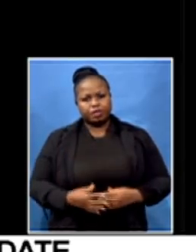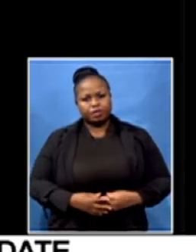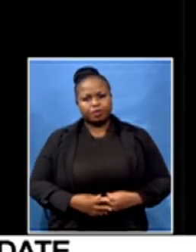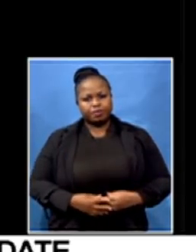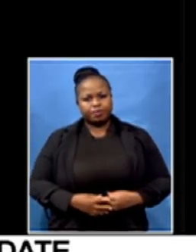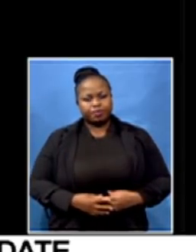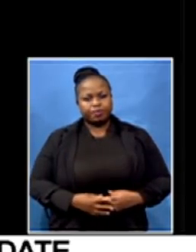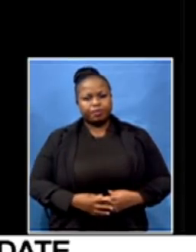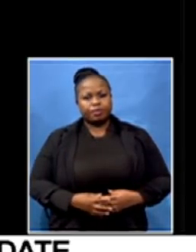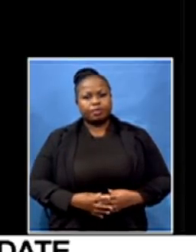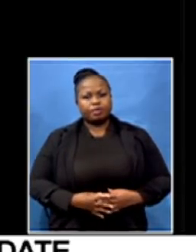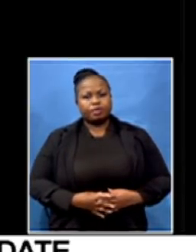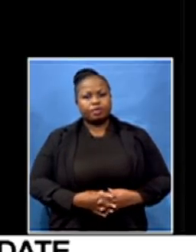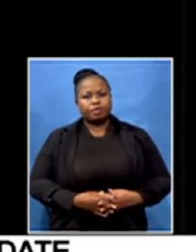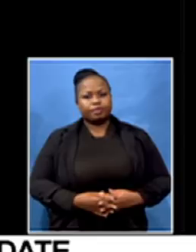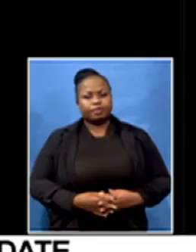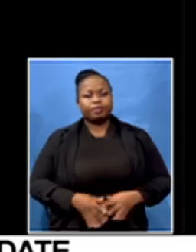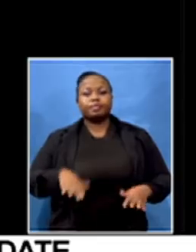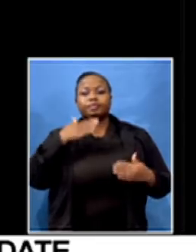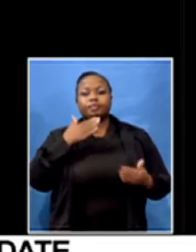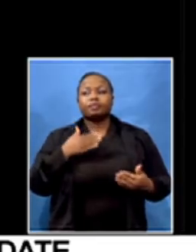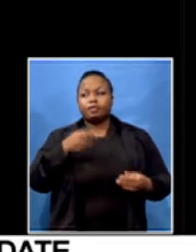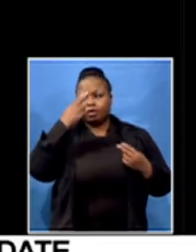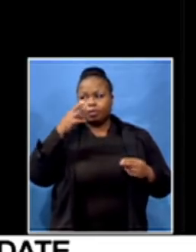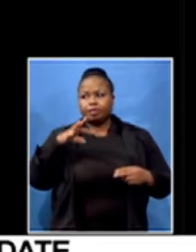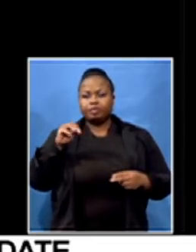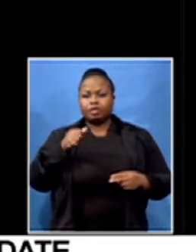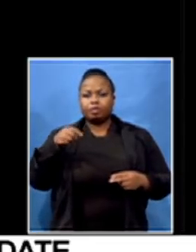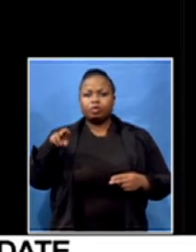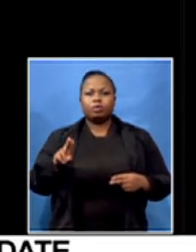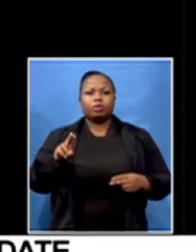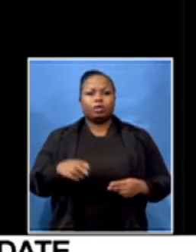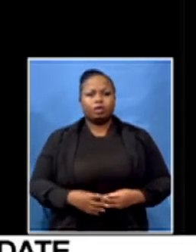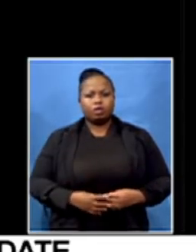leadership. Thank you, Honorable Mtembu. Honorable Klute.